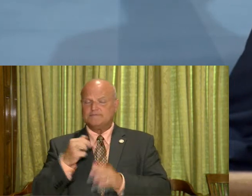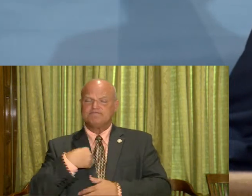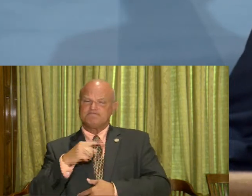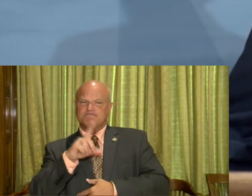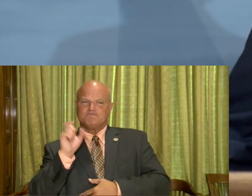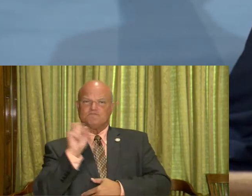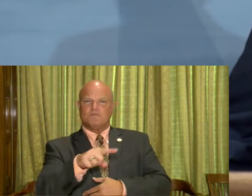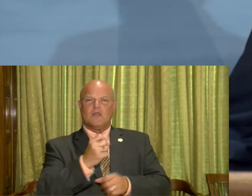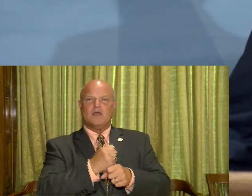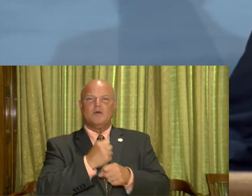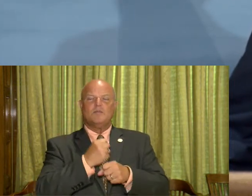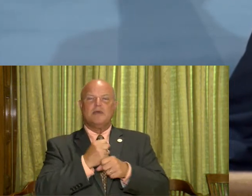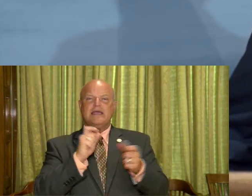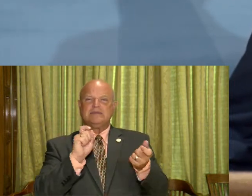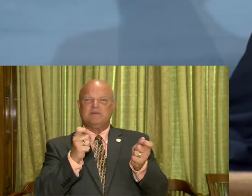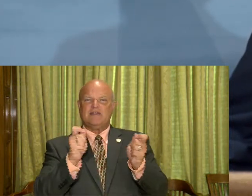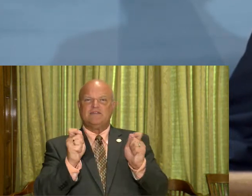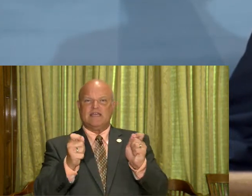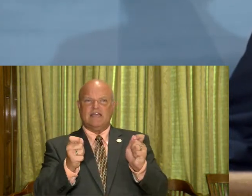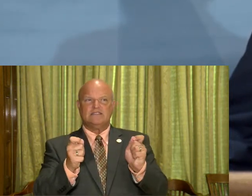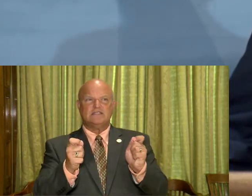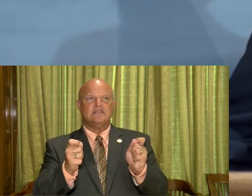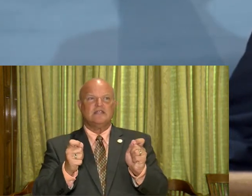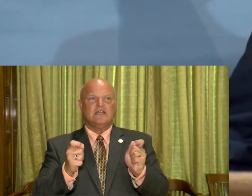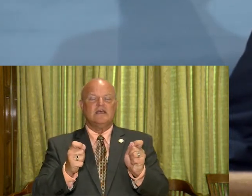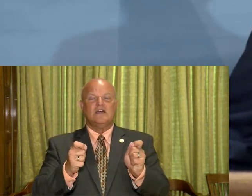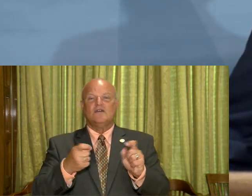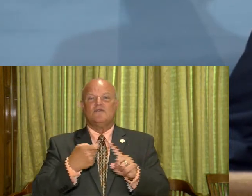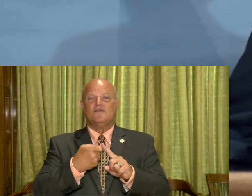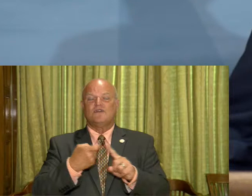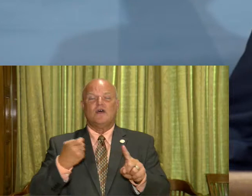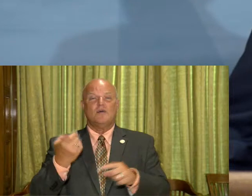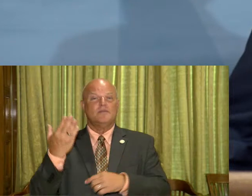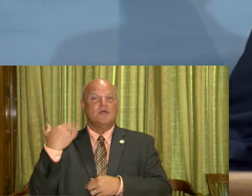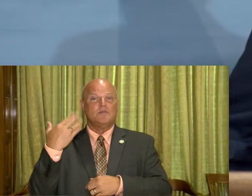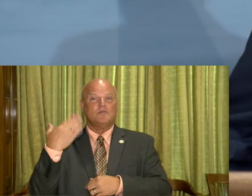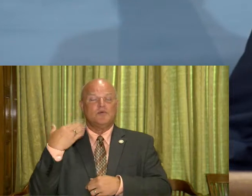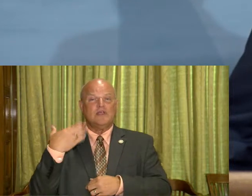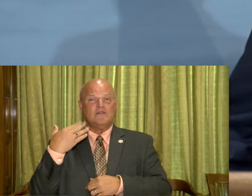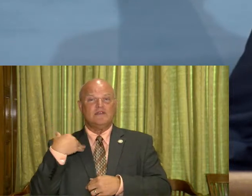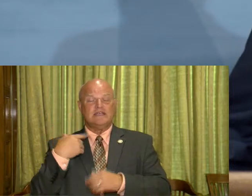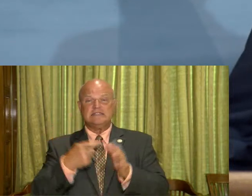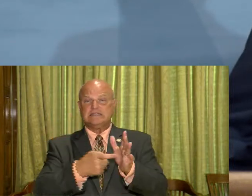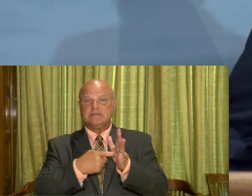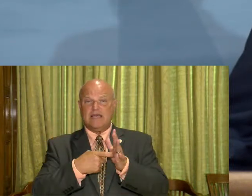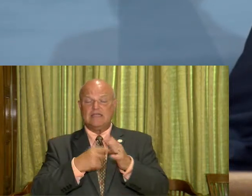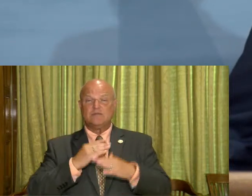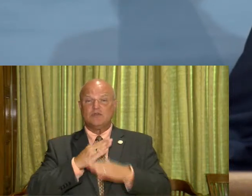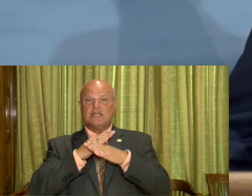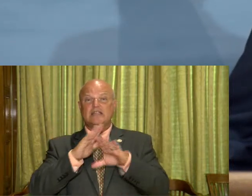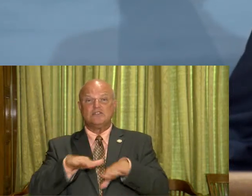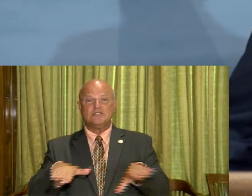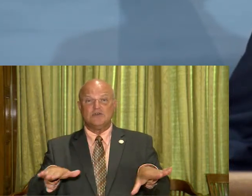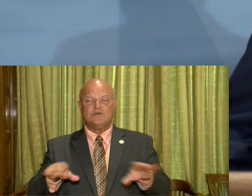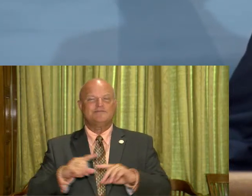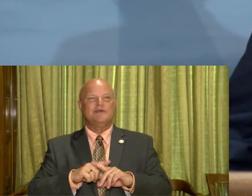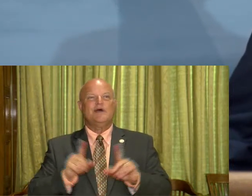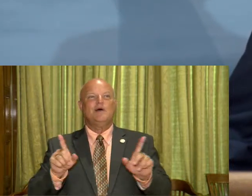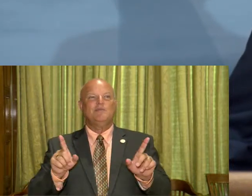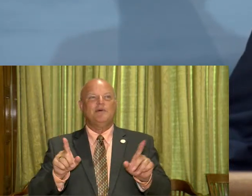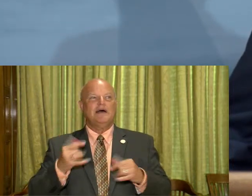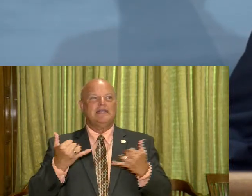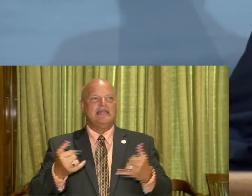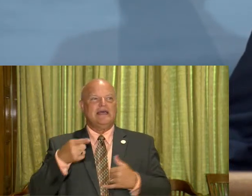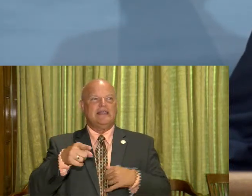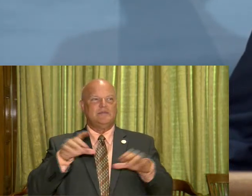to make a modification of the previous ban so that we can protect our children, but they're going to have to